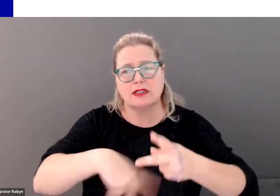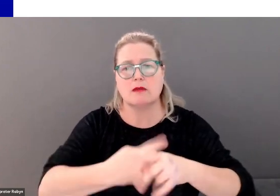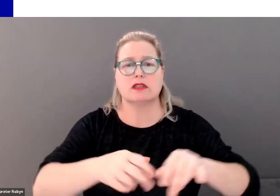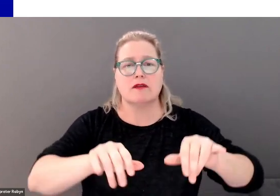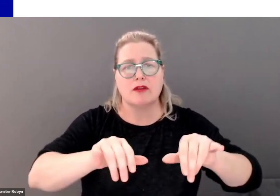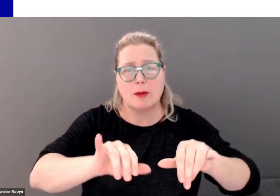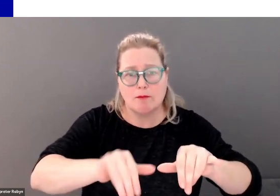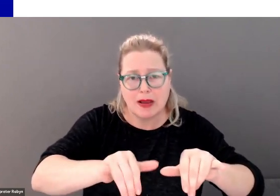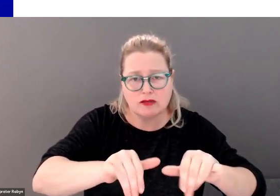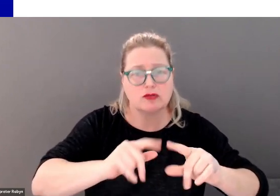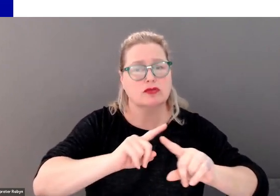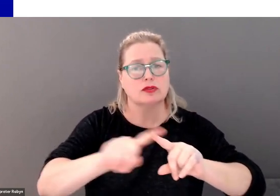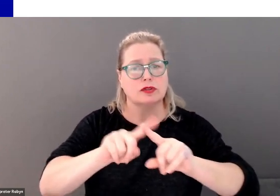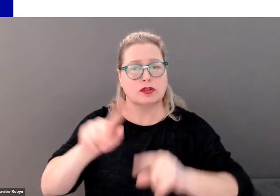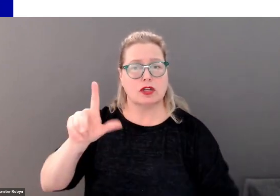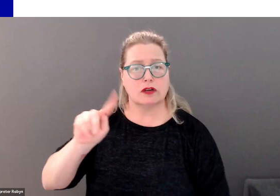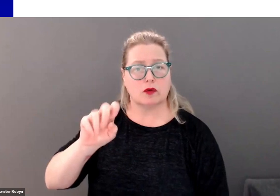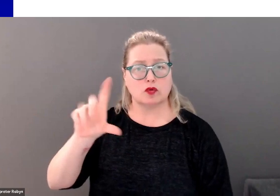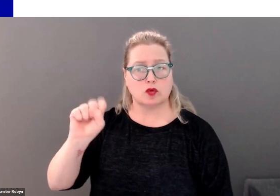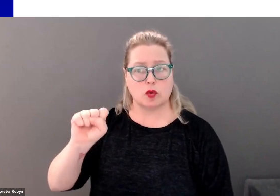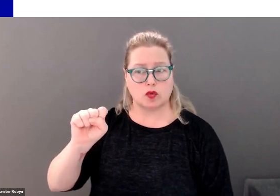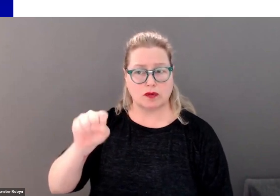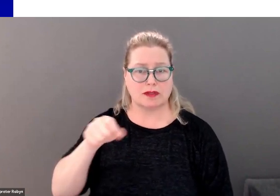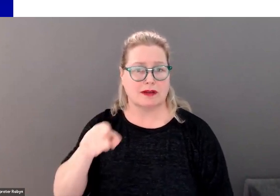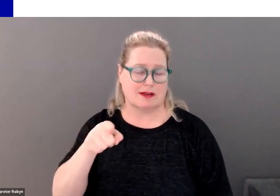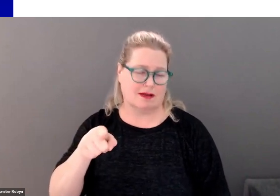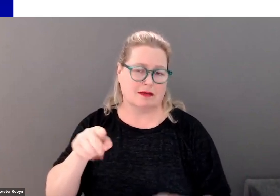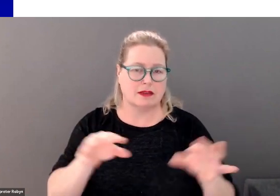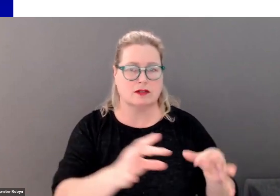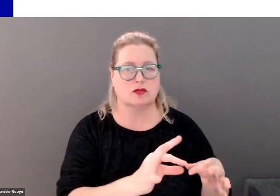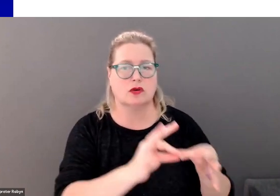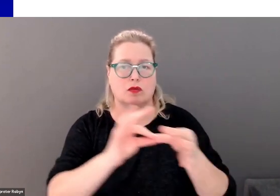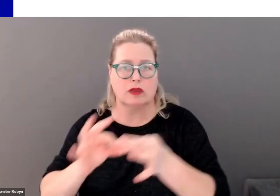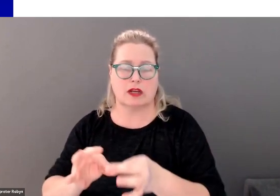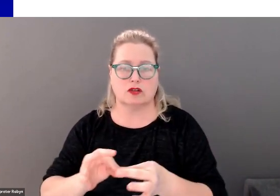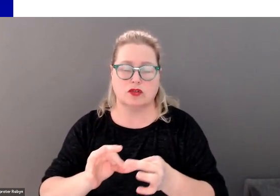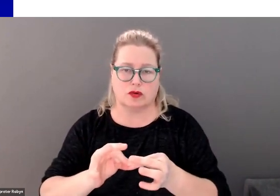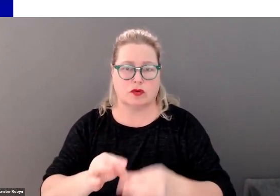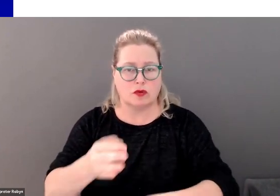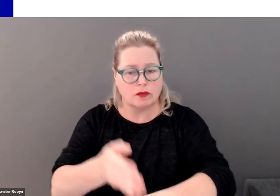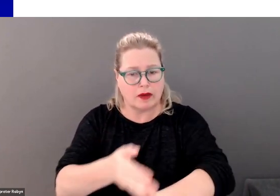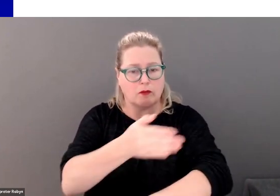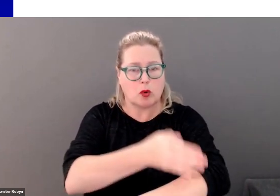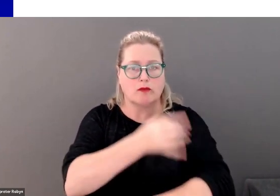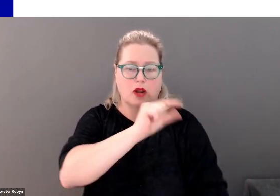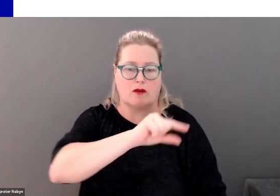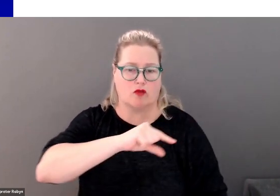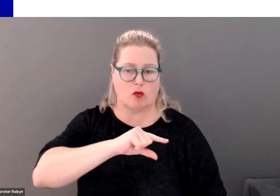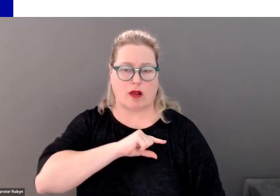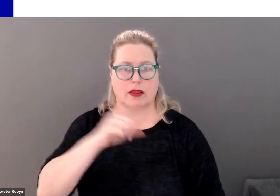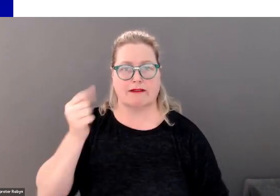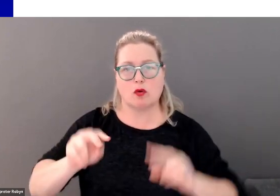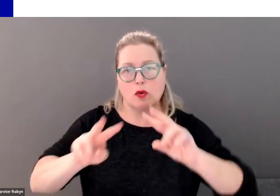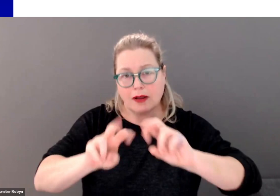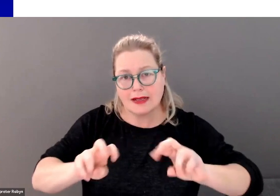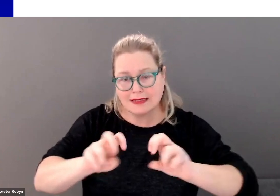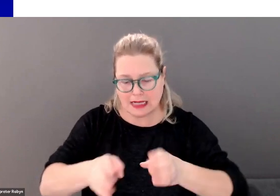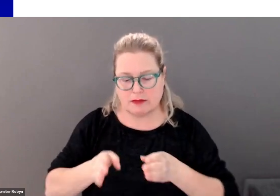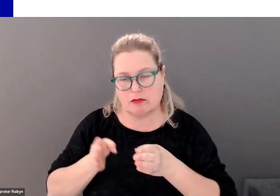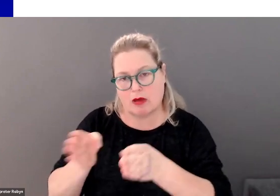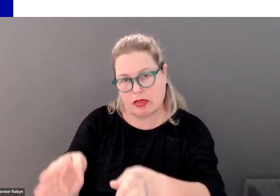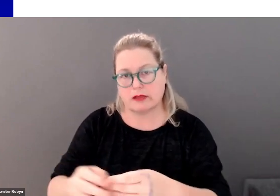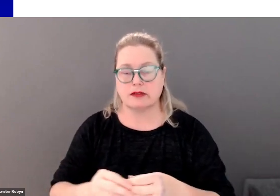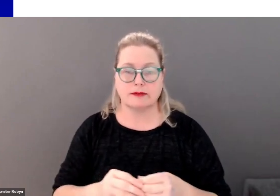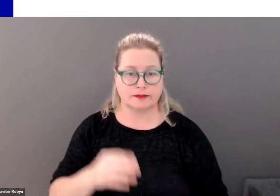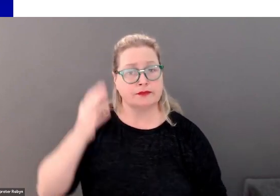and these are increasingly important for cost containment and quality improvement efforts in the healthcare context. We know that